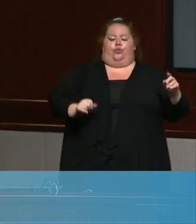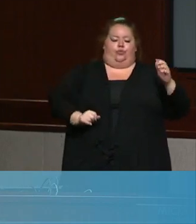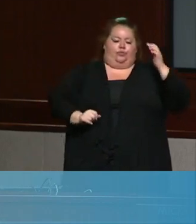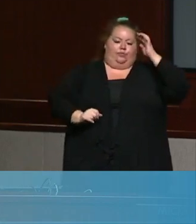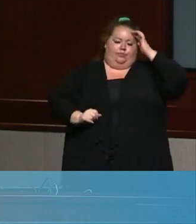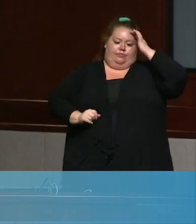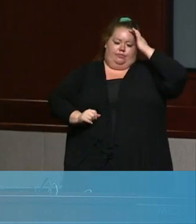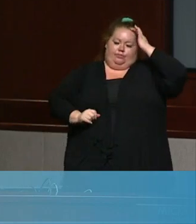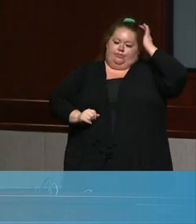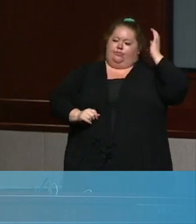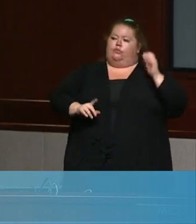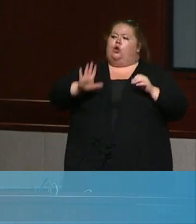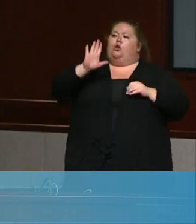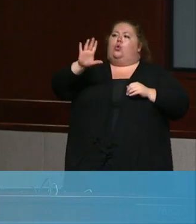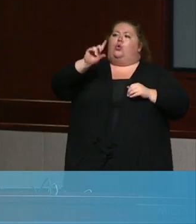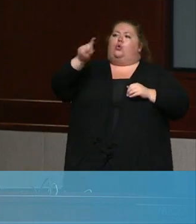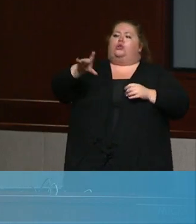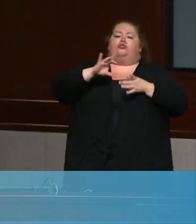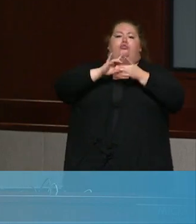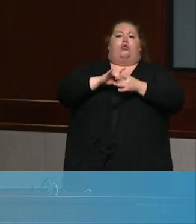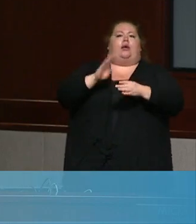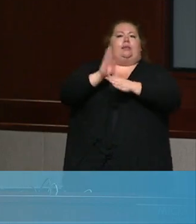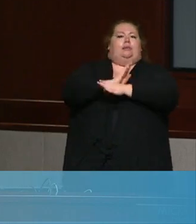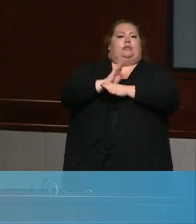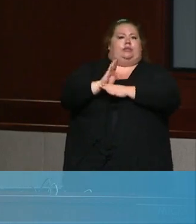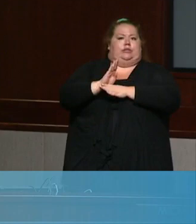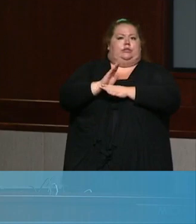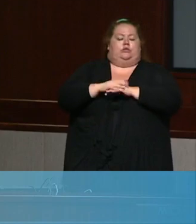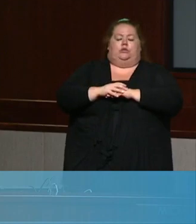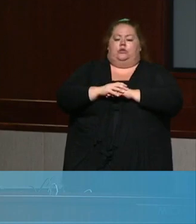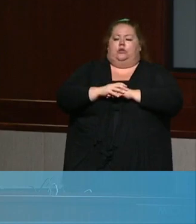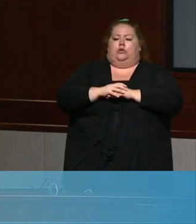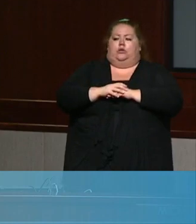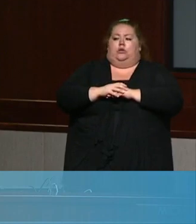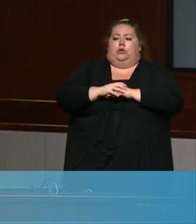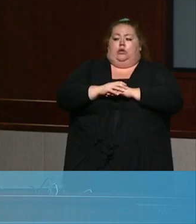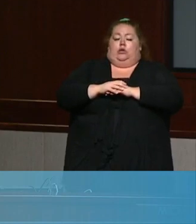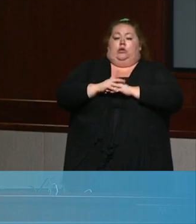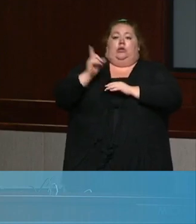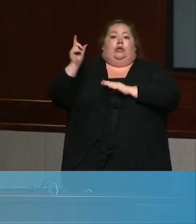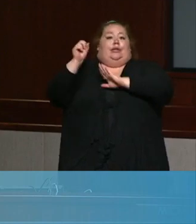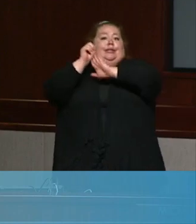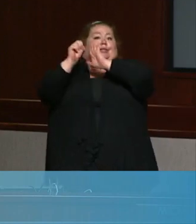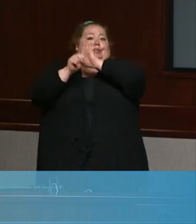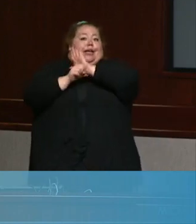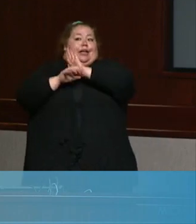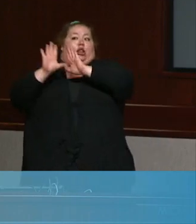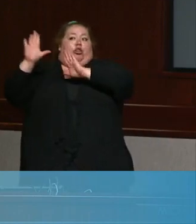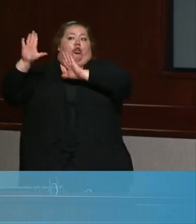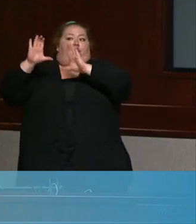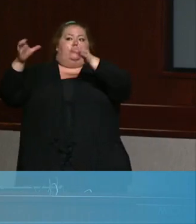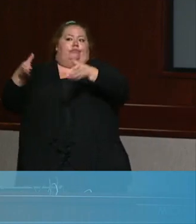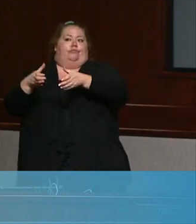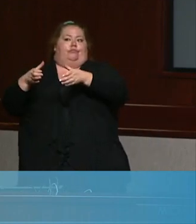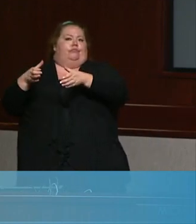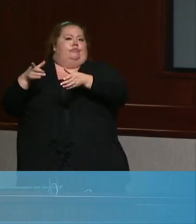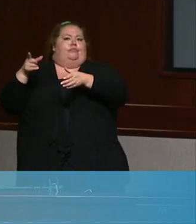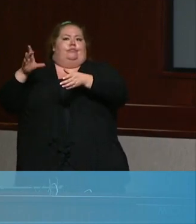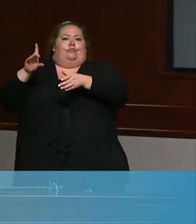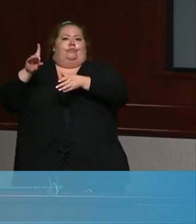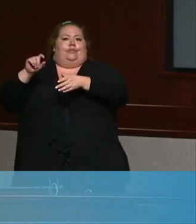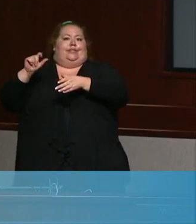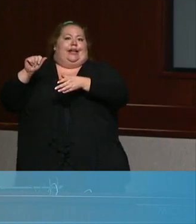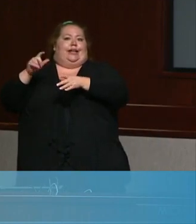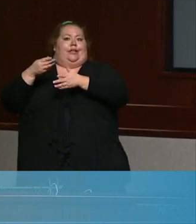So Mike, your question about businesses, so the state's database failure will not affect our